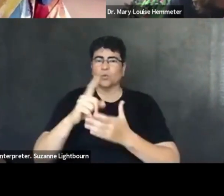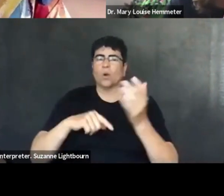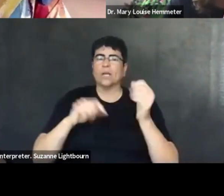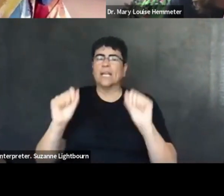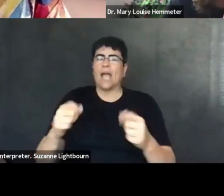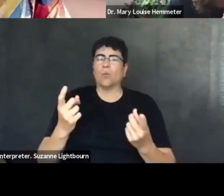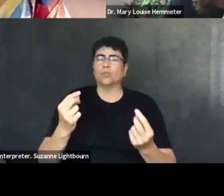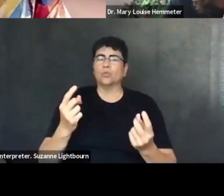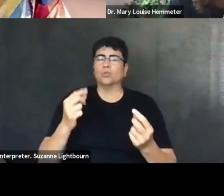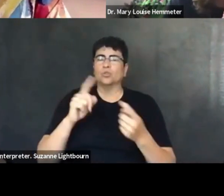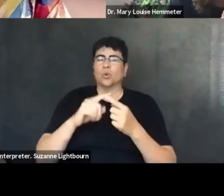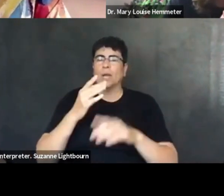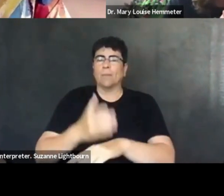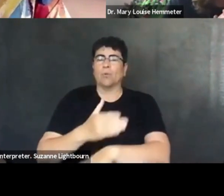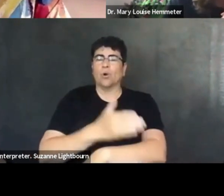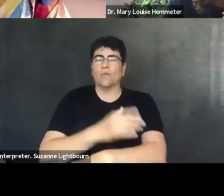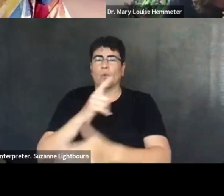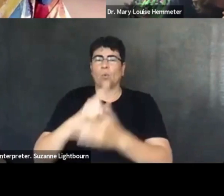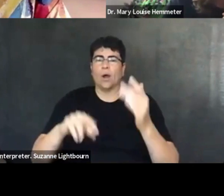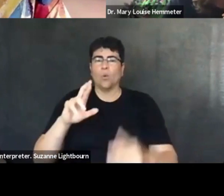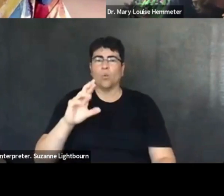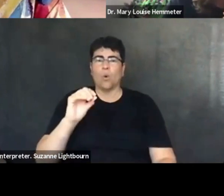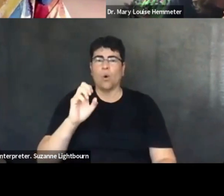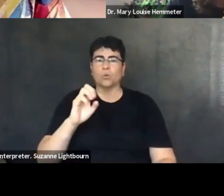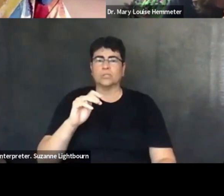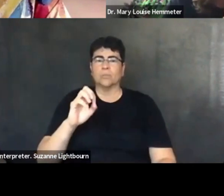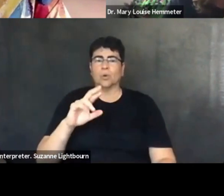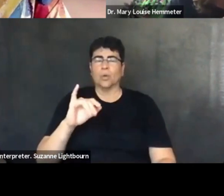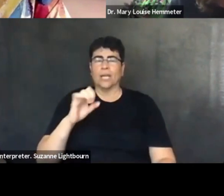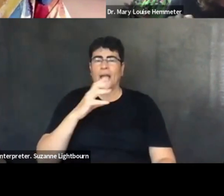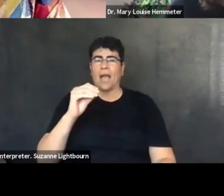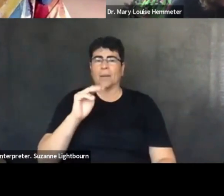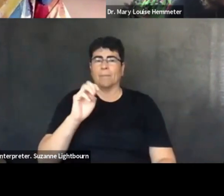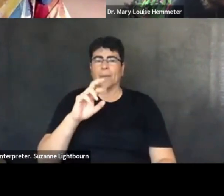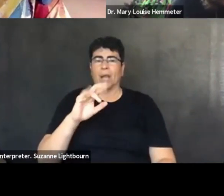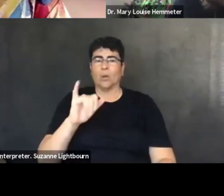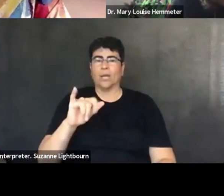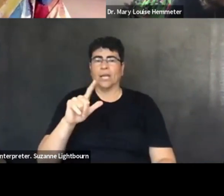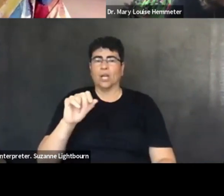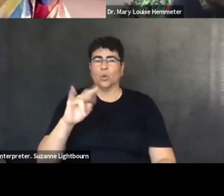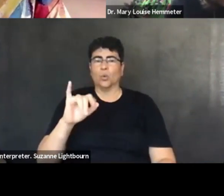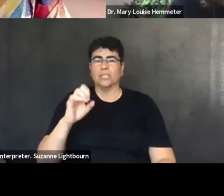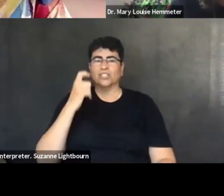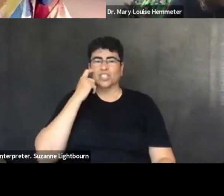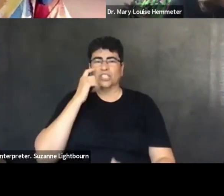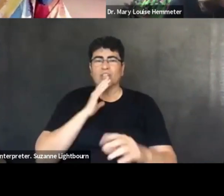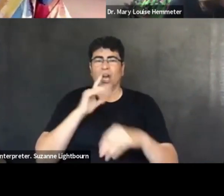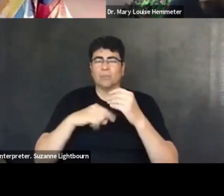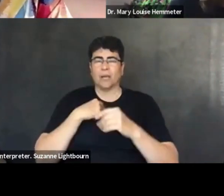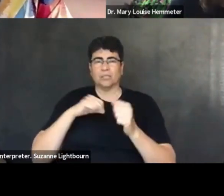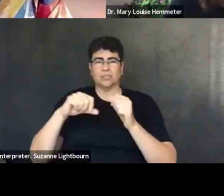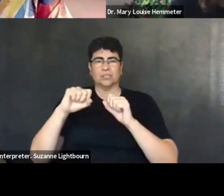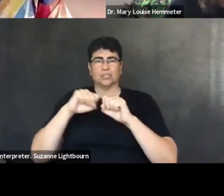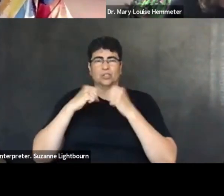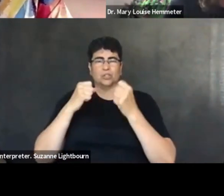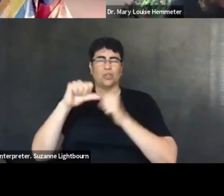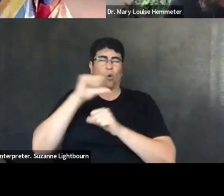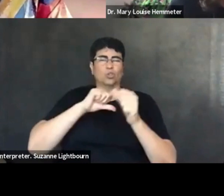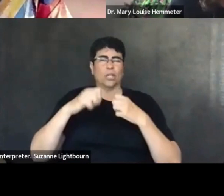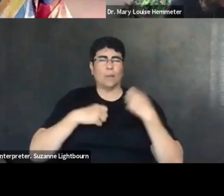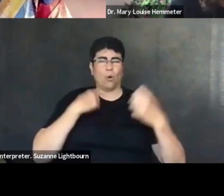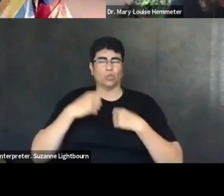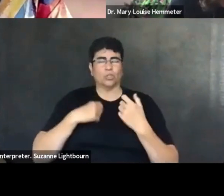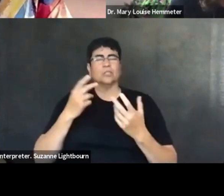to improve what Rosemary and Mary Louise just talked about in terms of social emotional, helping teachers understand